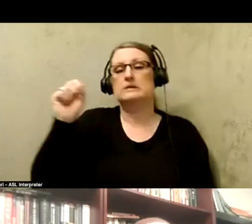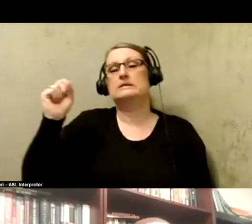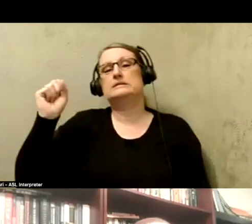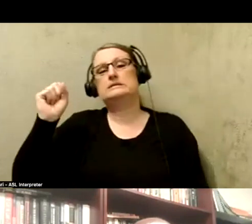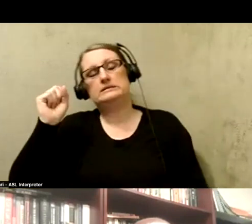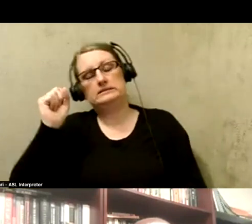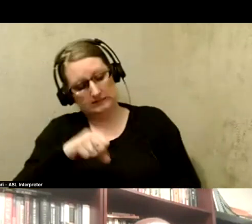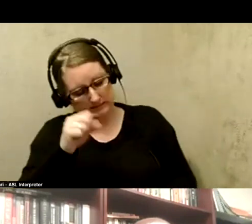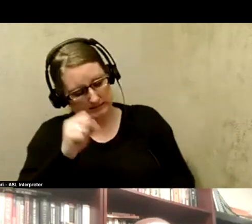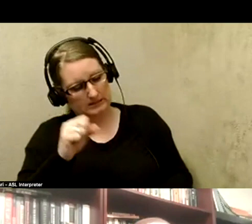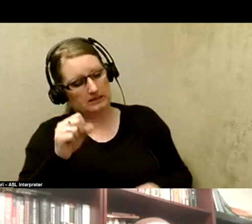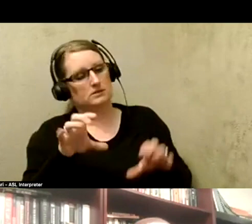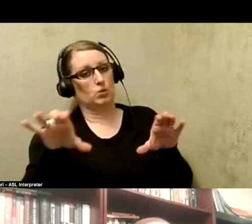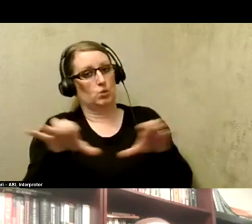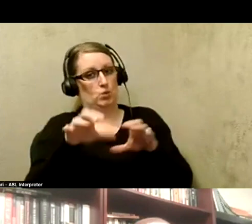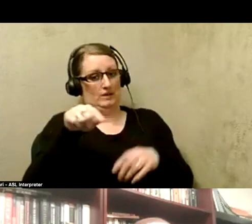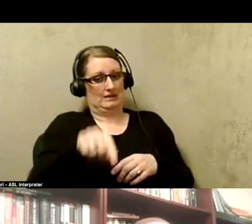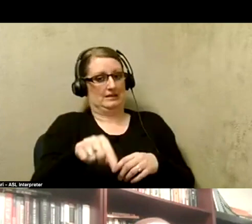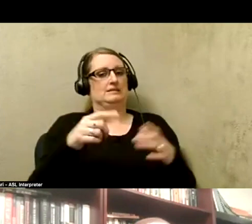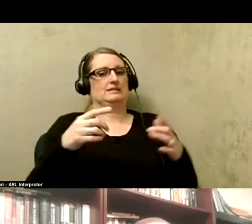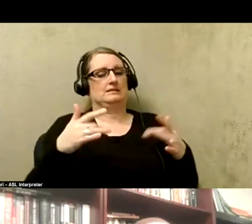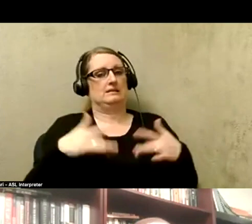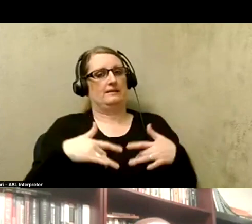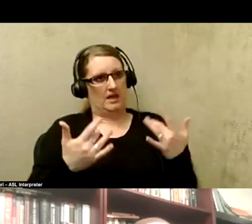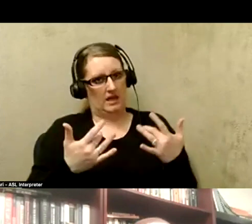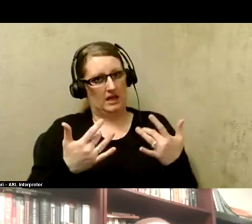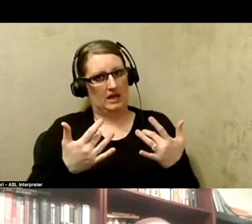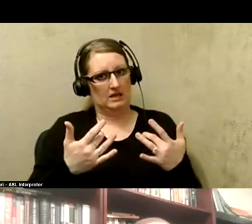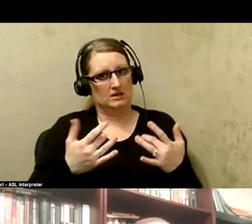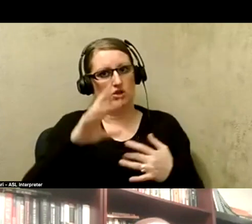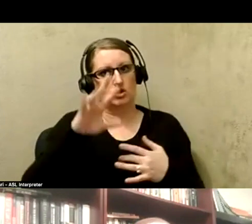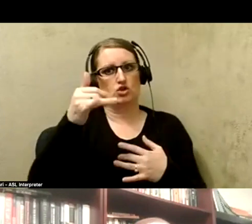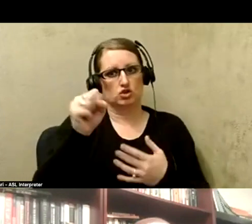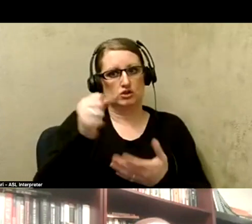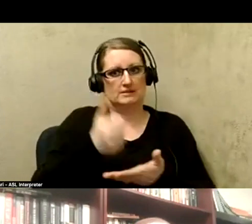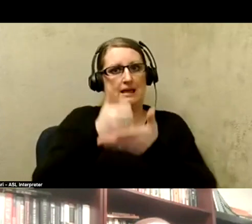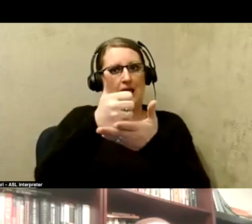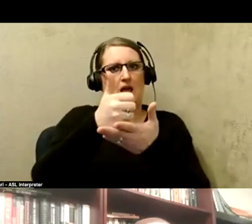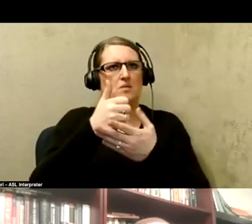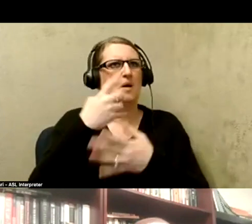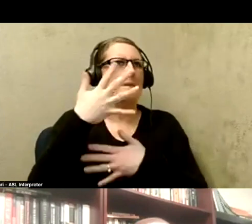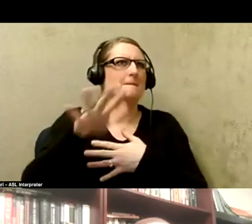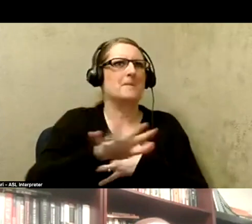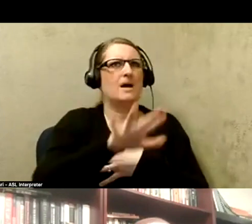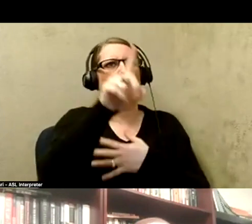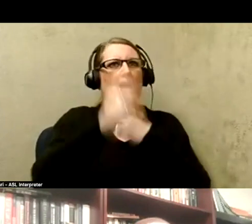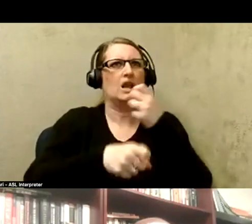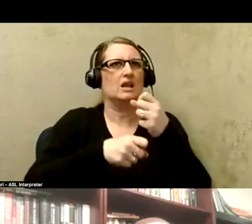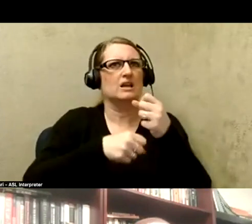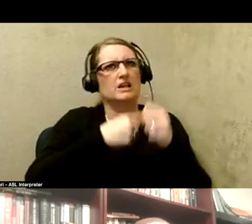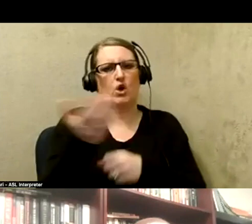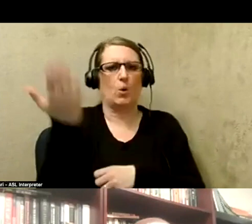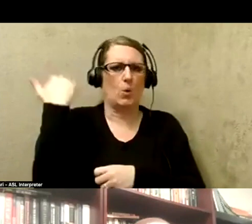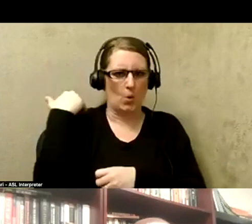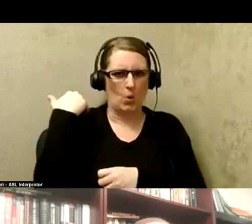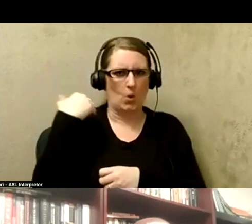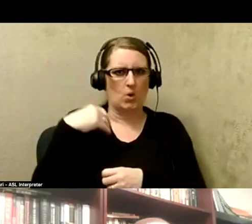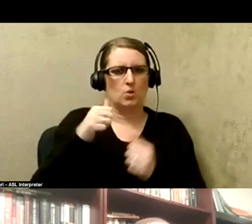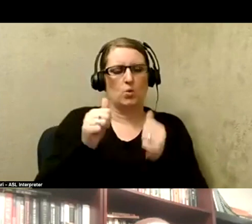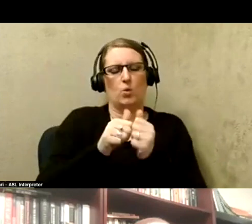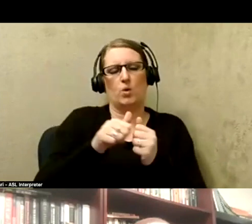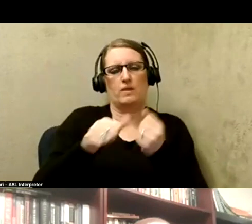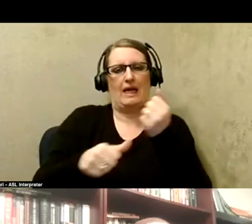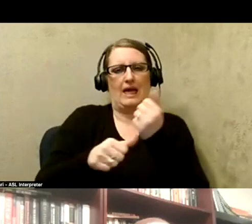we did this event that Chris helped organize a year or so ago with a mutual aid group